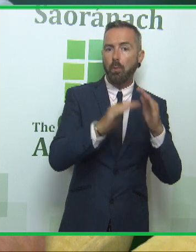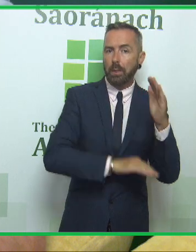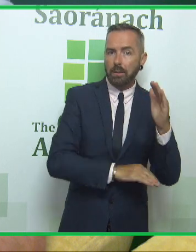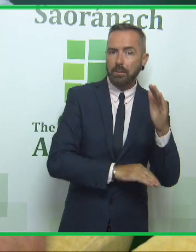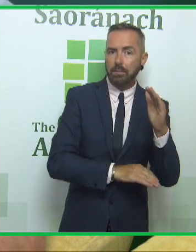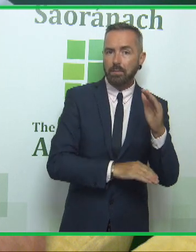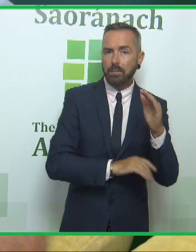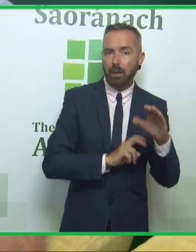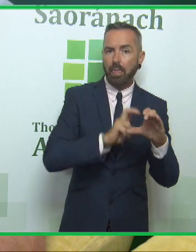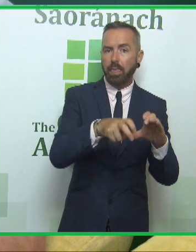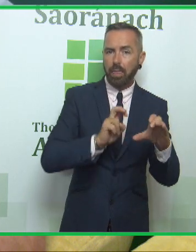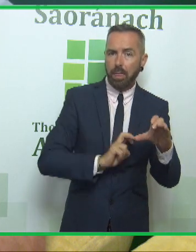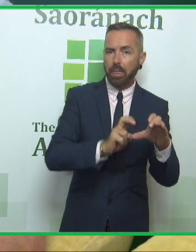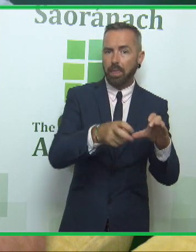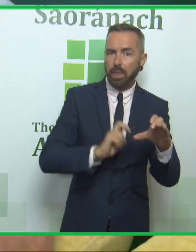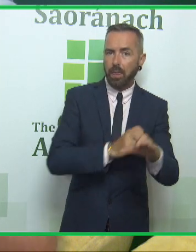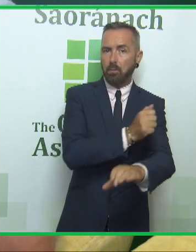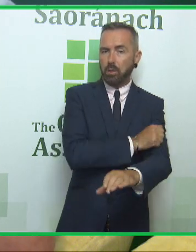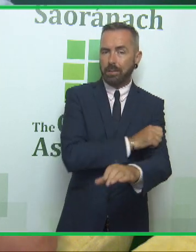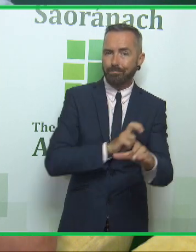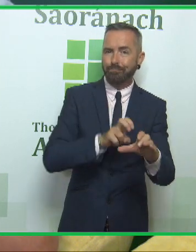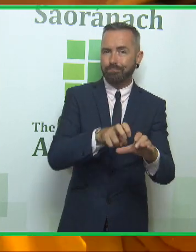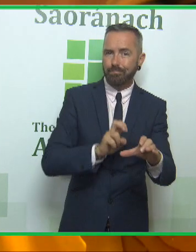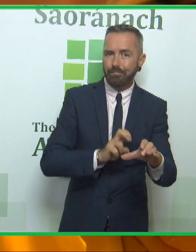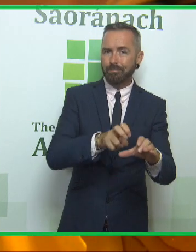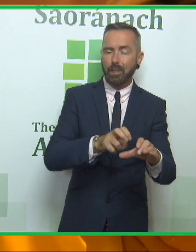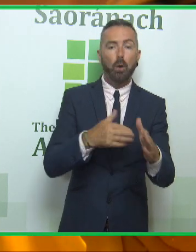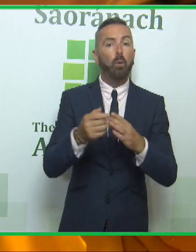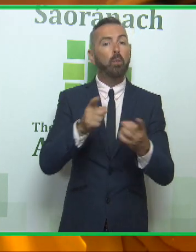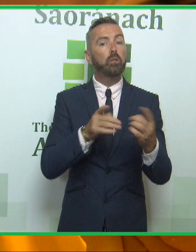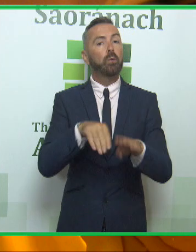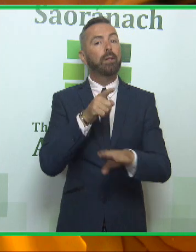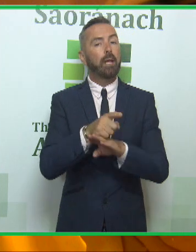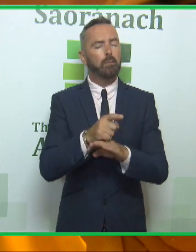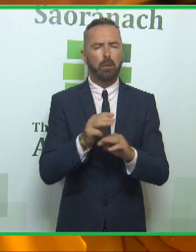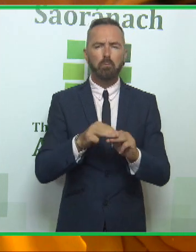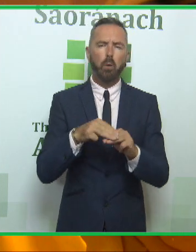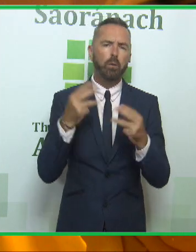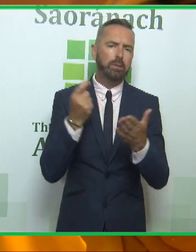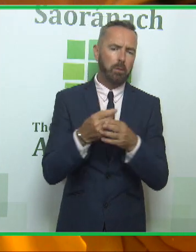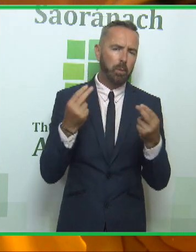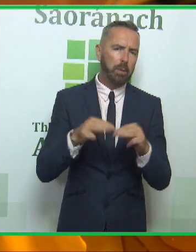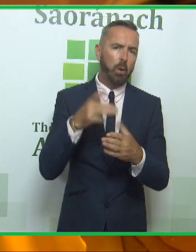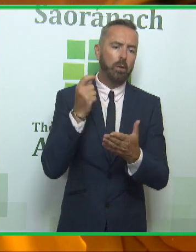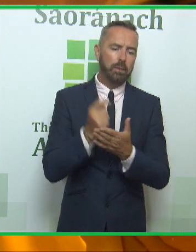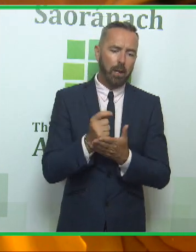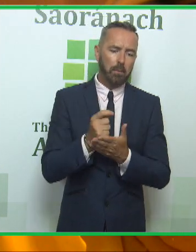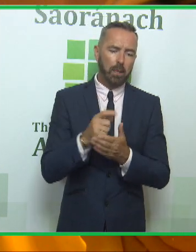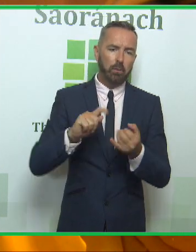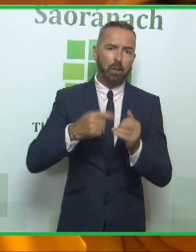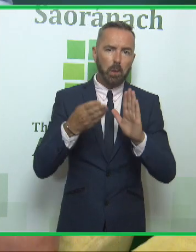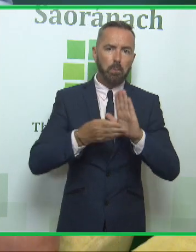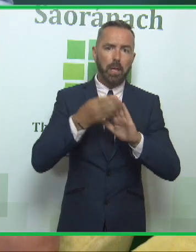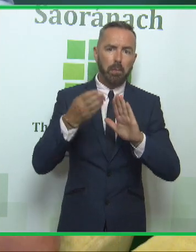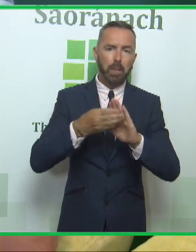justice system, a lot of time in prison. So what we're doing there then is it takes a lot more time, it takes a lot more, you're building recovery